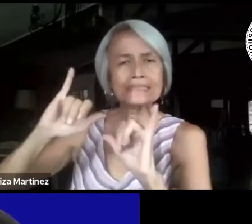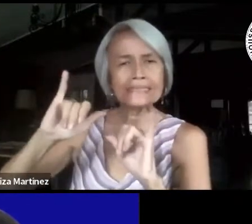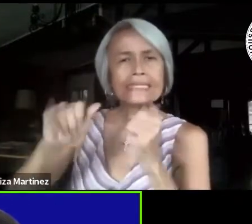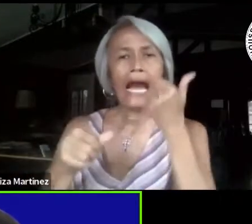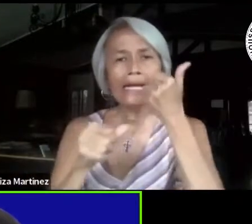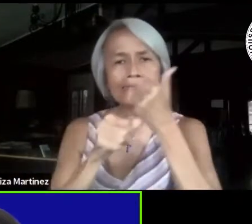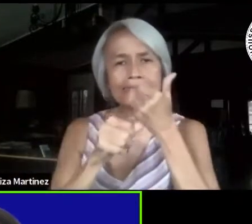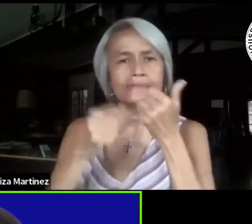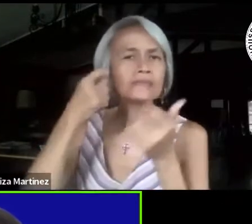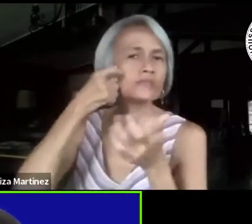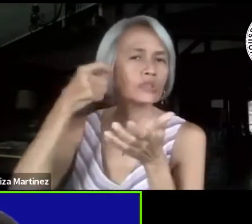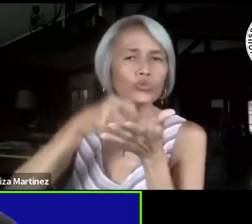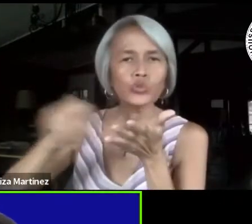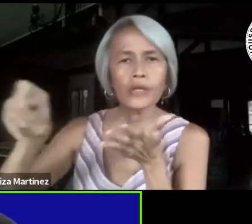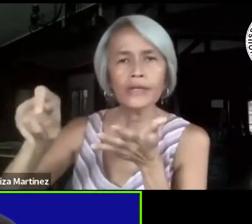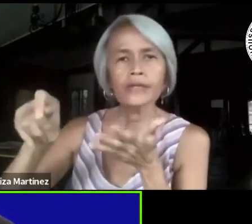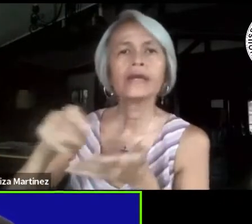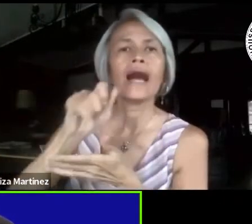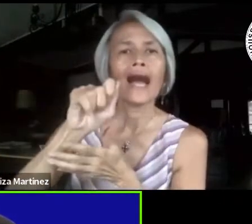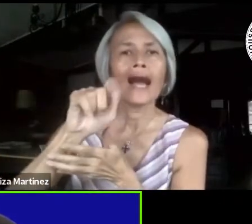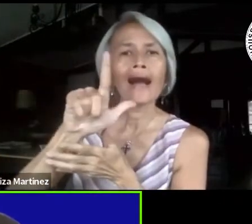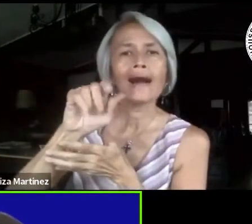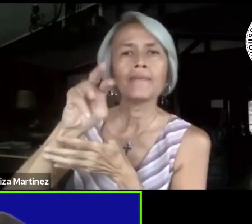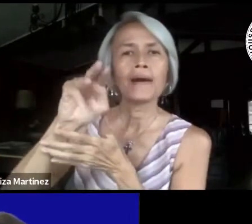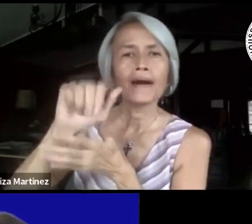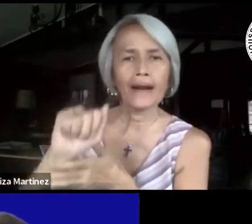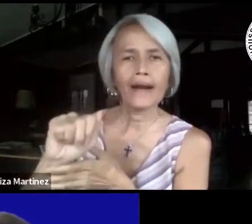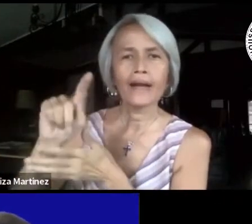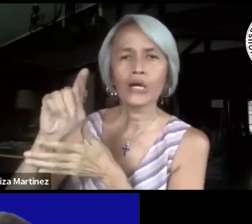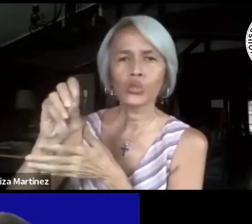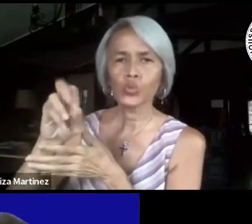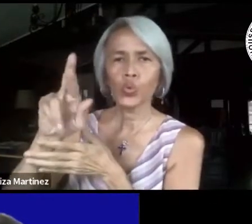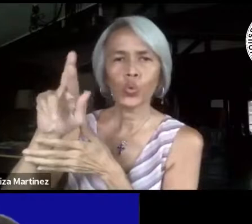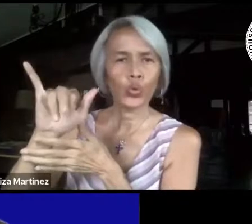and ASEC G.A. Chambat po. Yes.